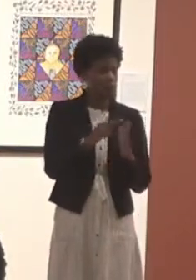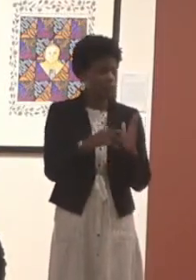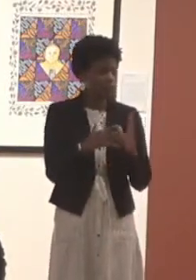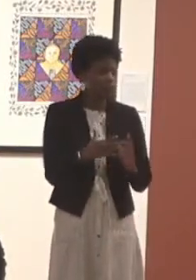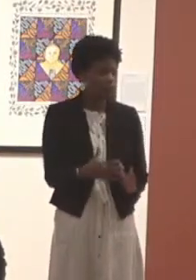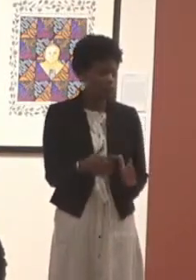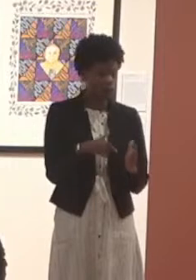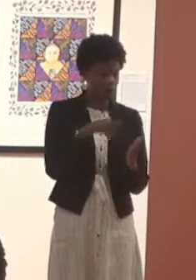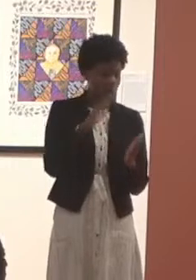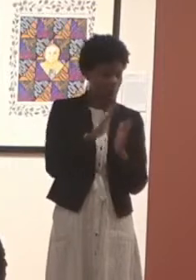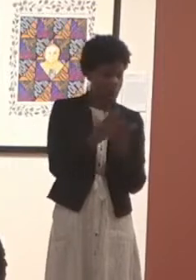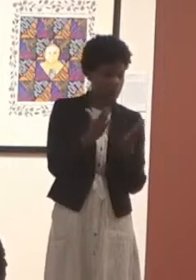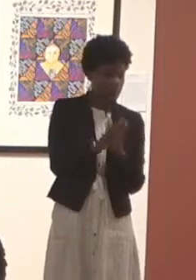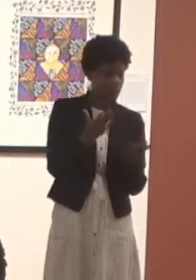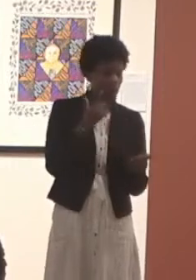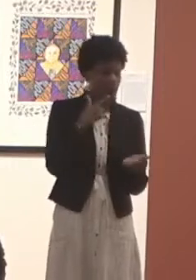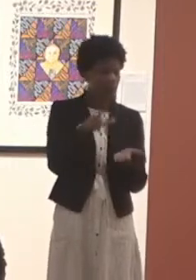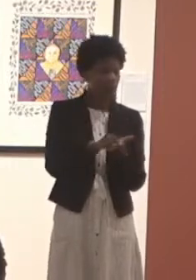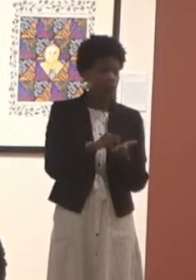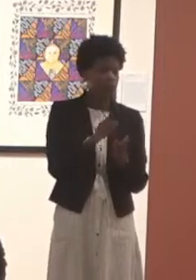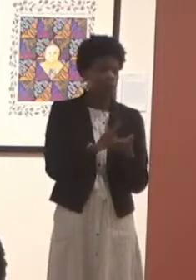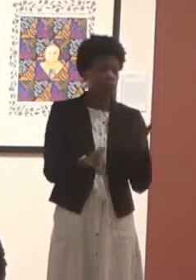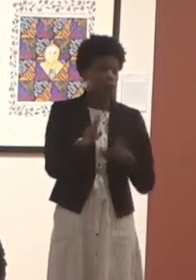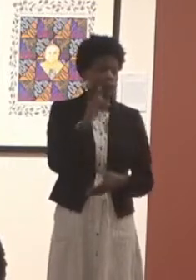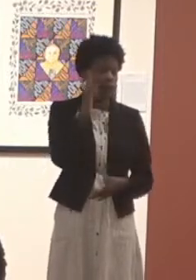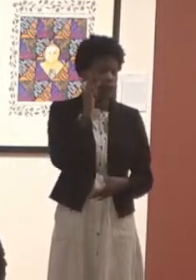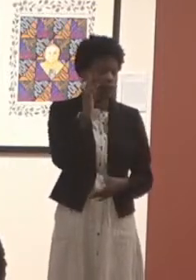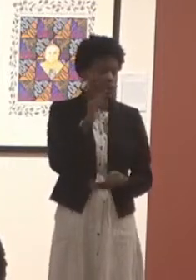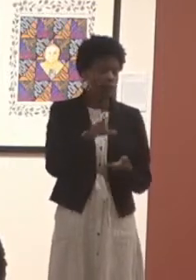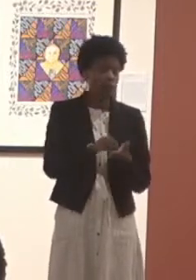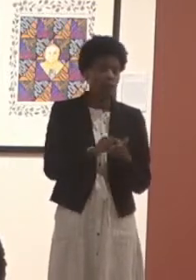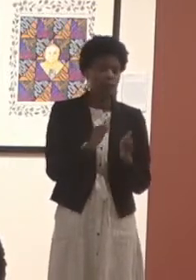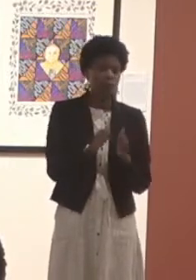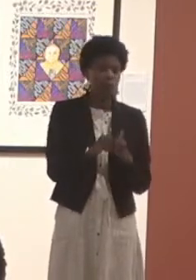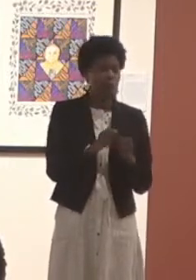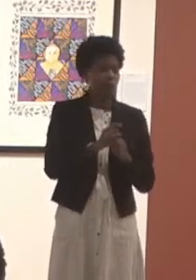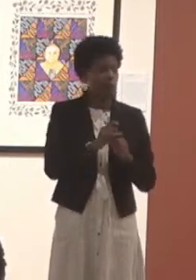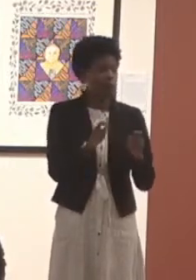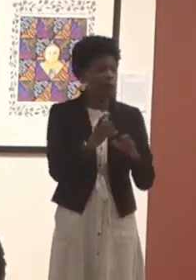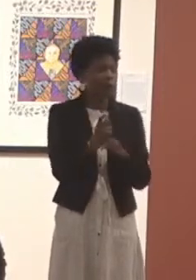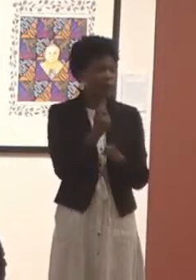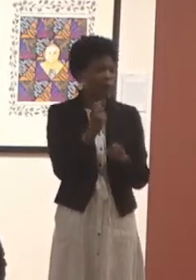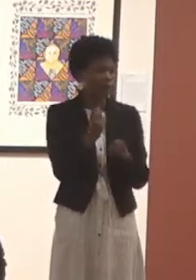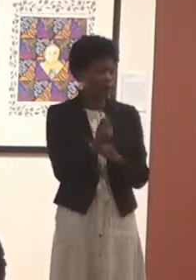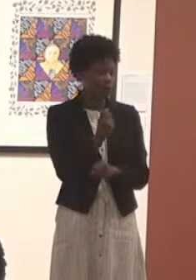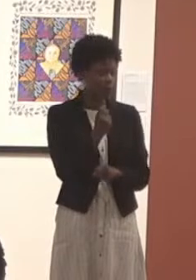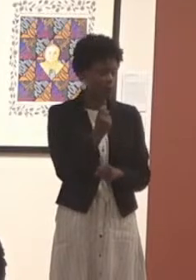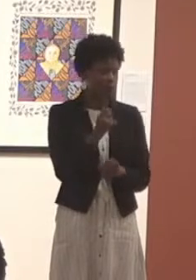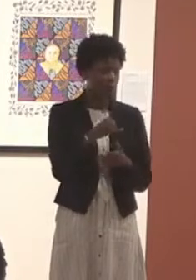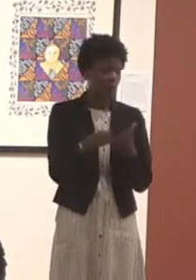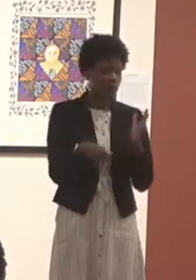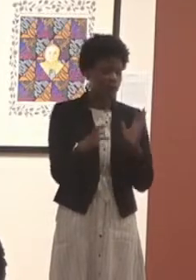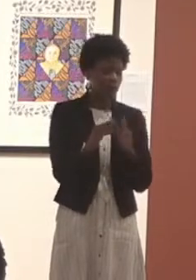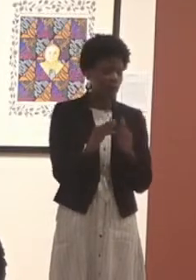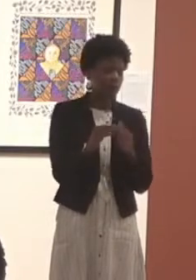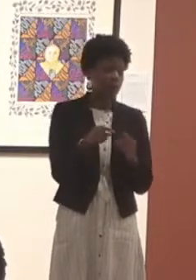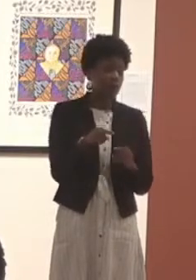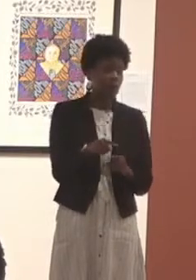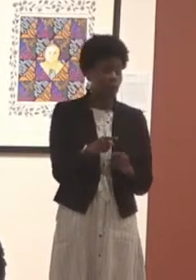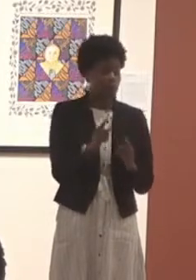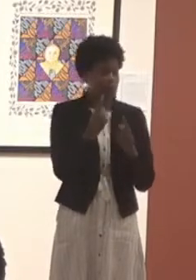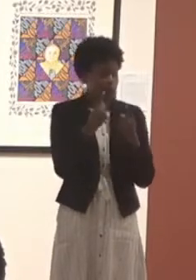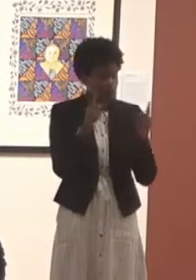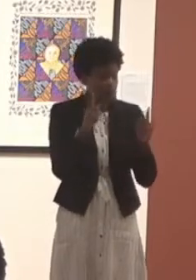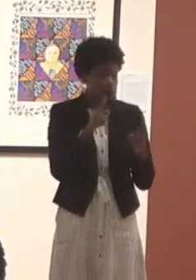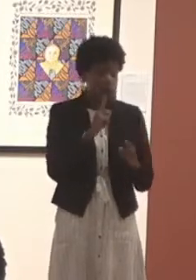will be published by the University of California Press of the award-winning Documents of Contemporary Art series. In addition to her achievements as an